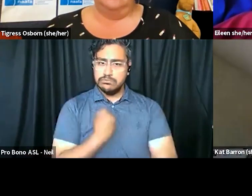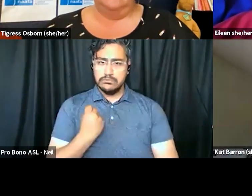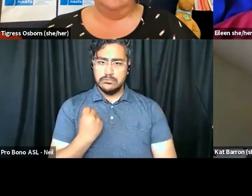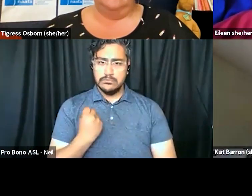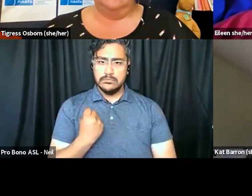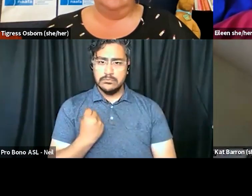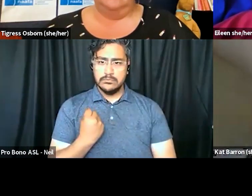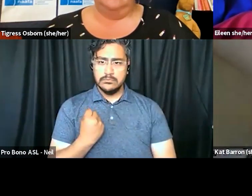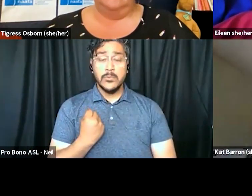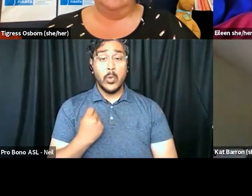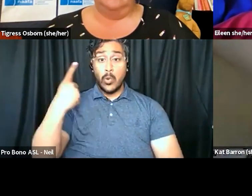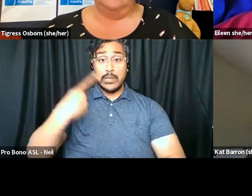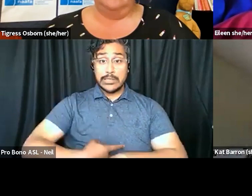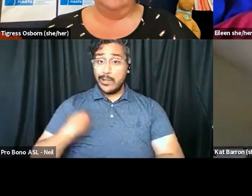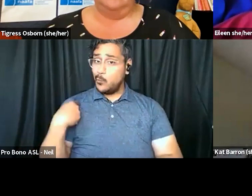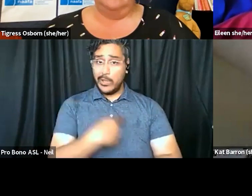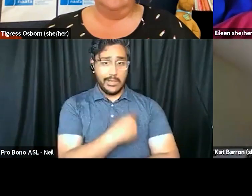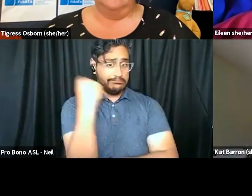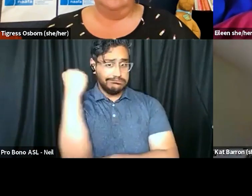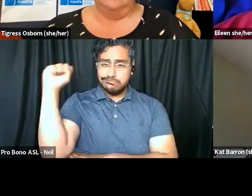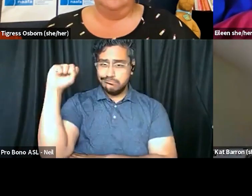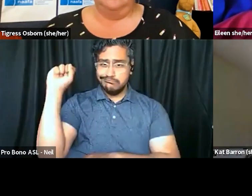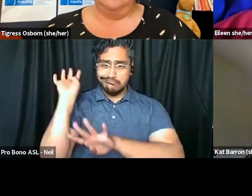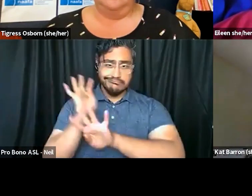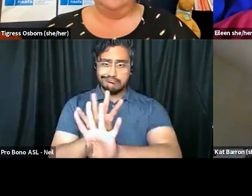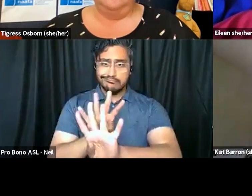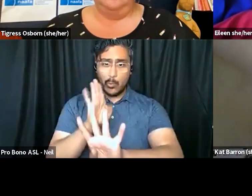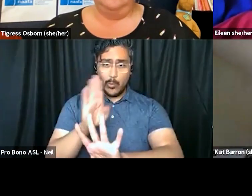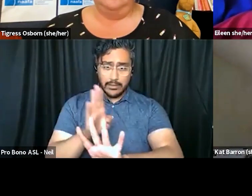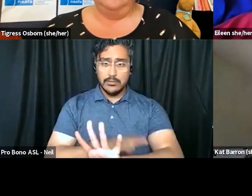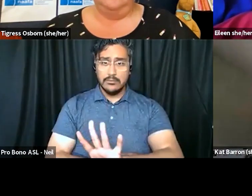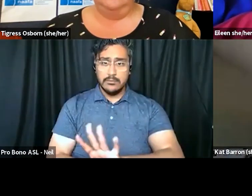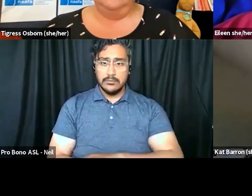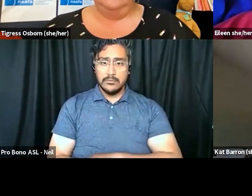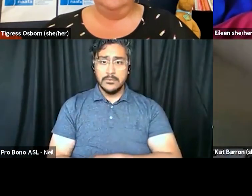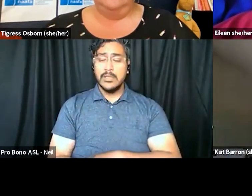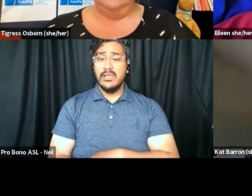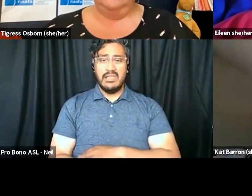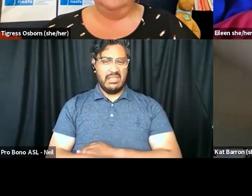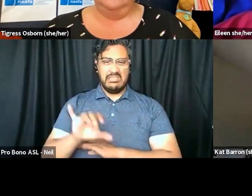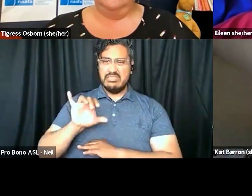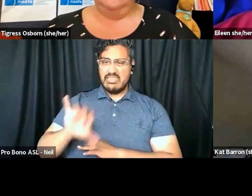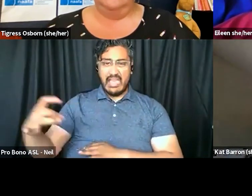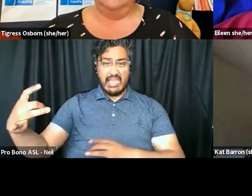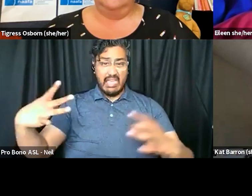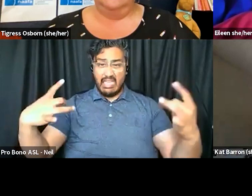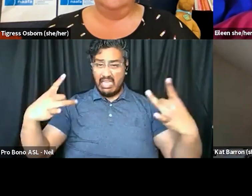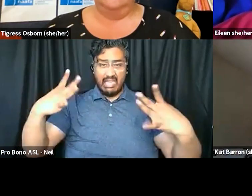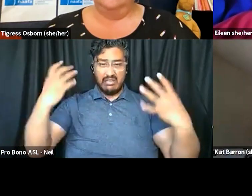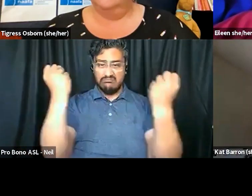will march, the veterans of the war on obesity, rejecting the hatred,